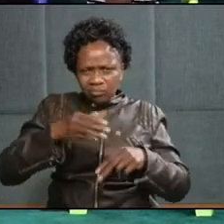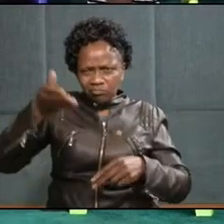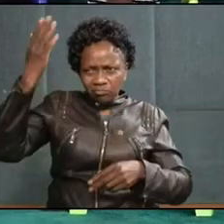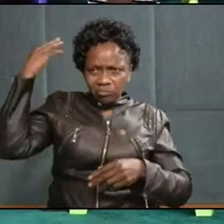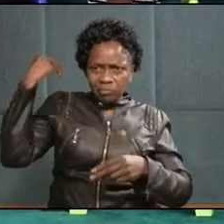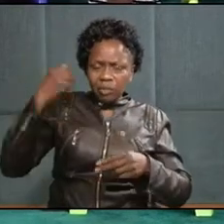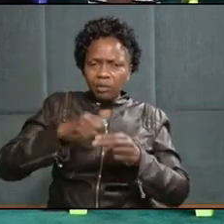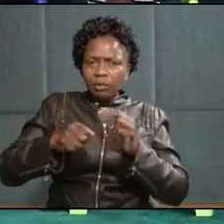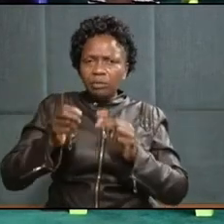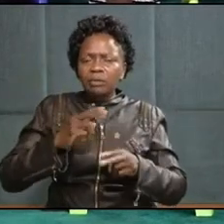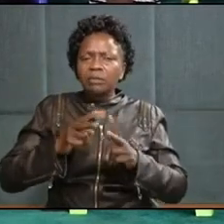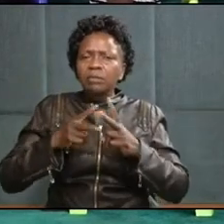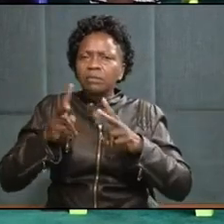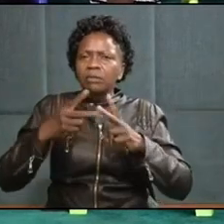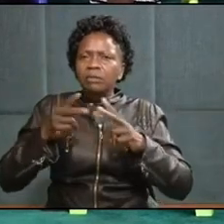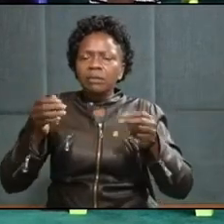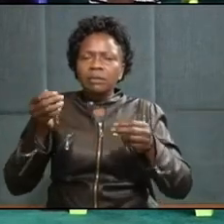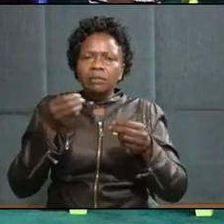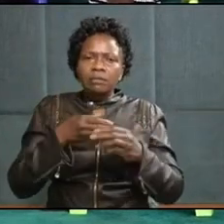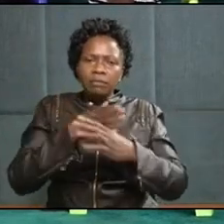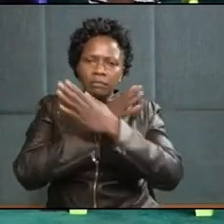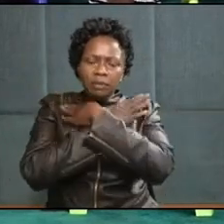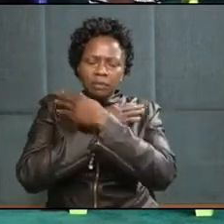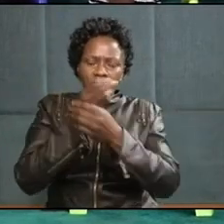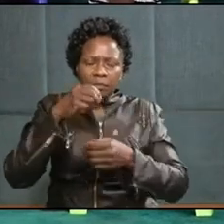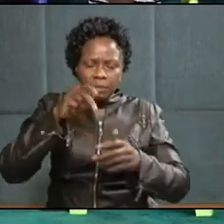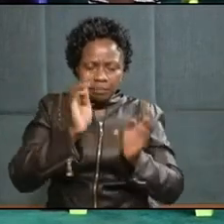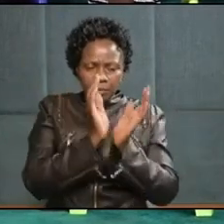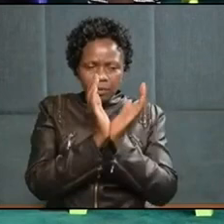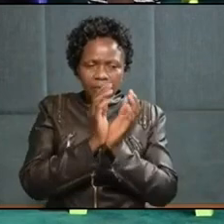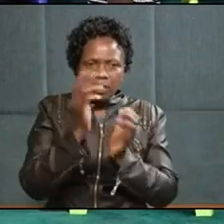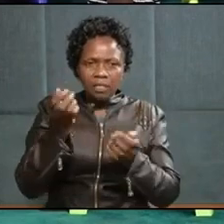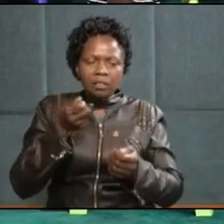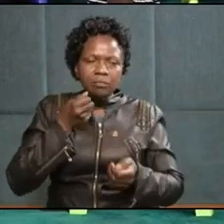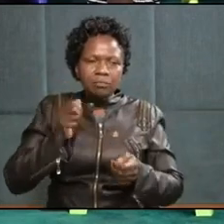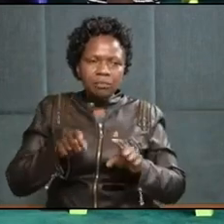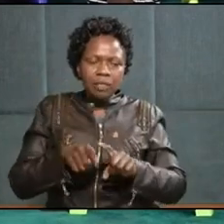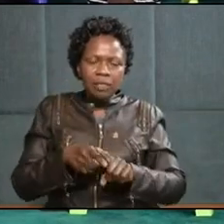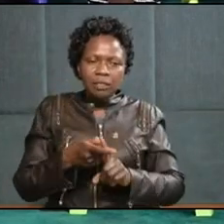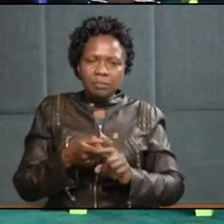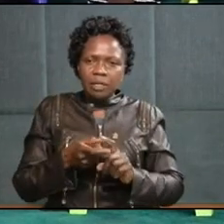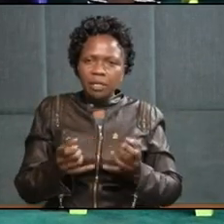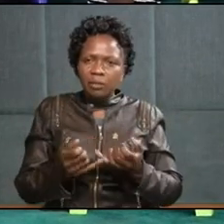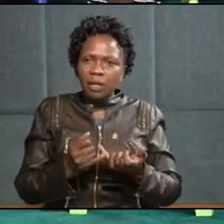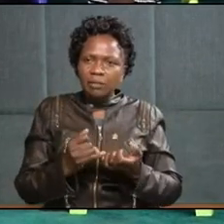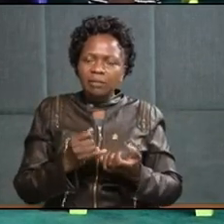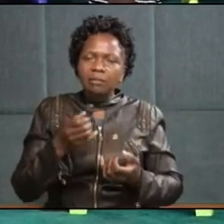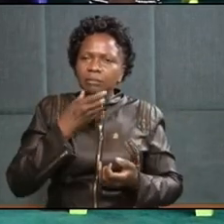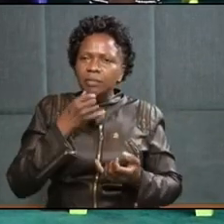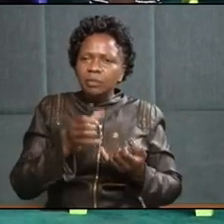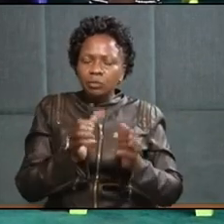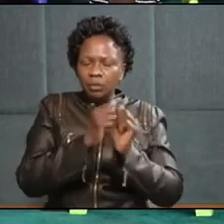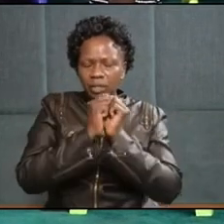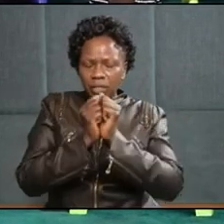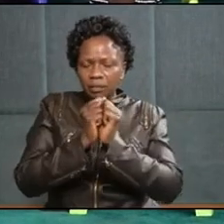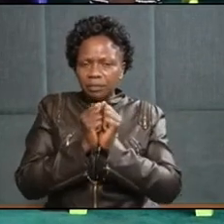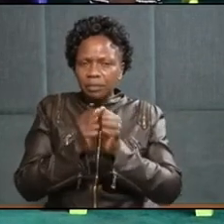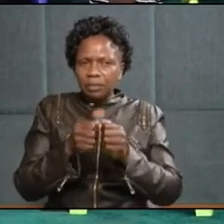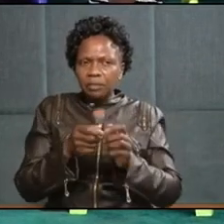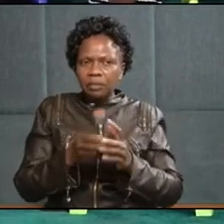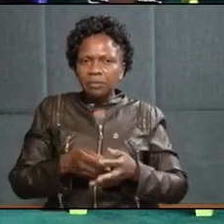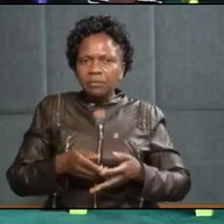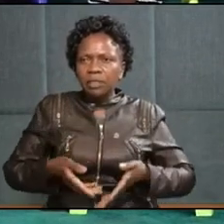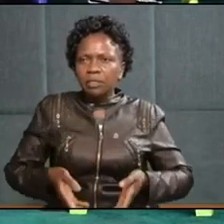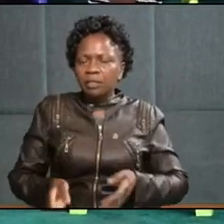and Aquila were very good friends of Paul. Actually, they were a husband and wife. And so, together with Paul, they begin